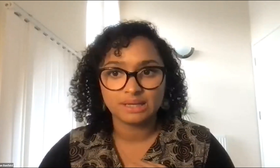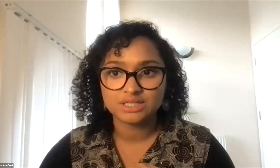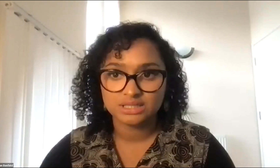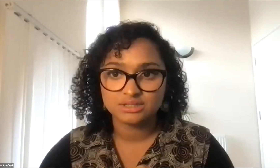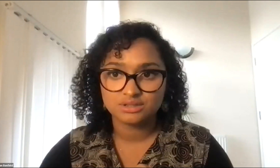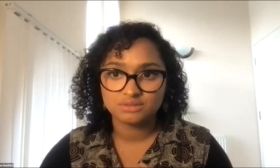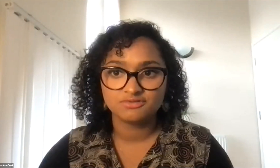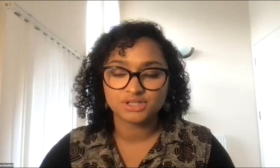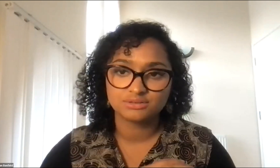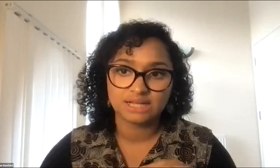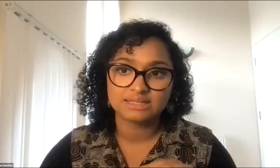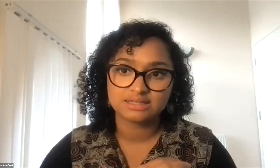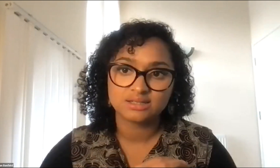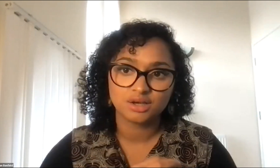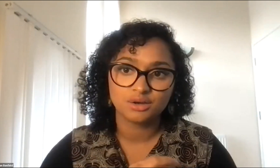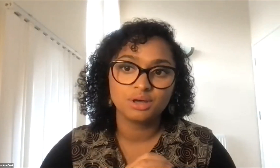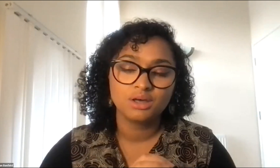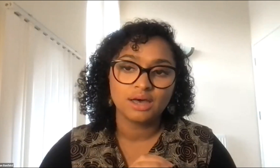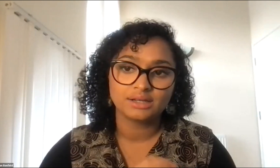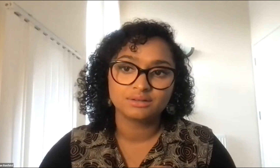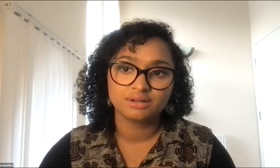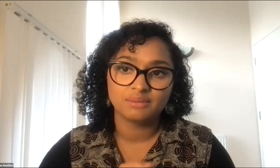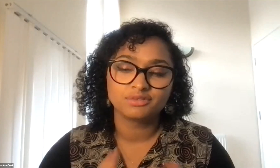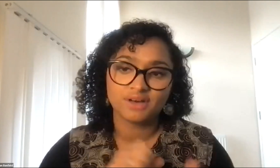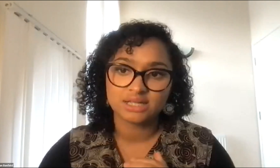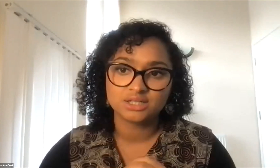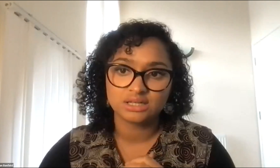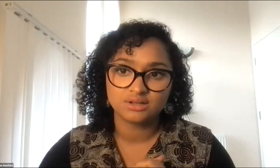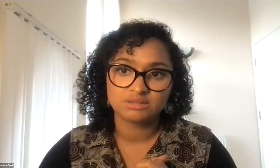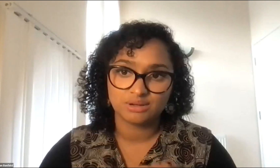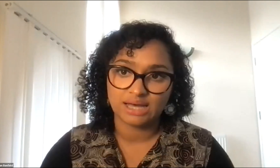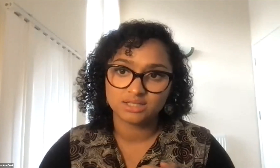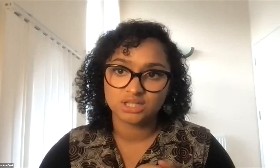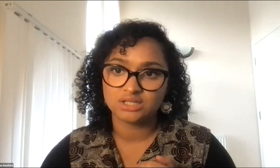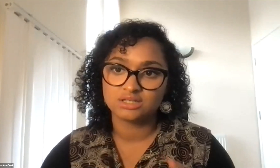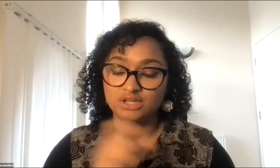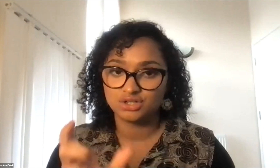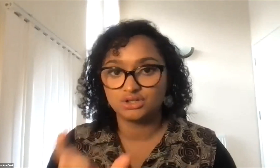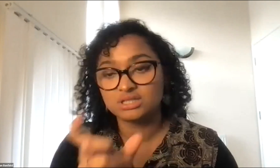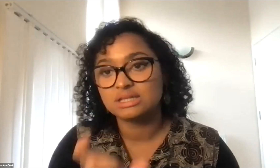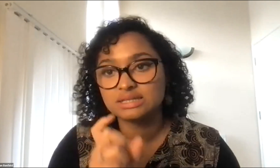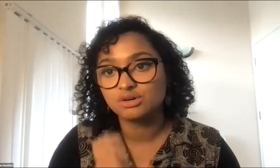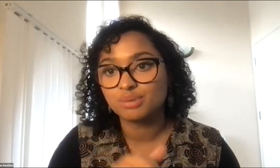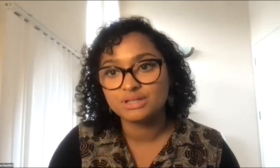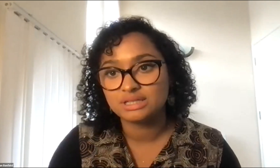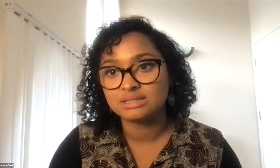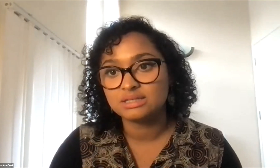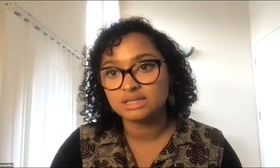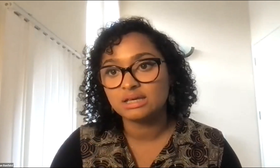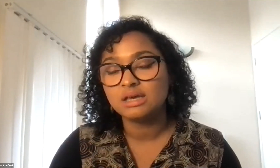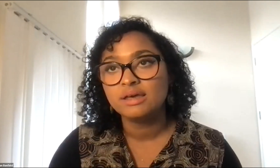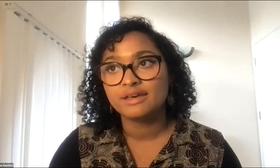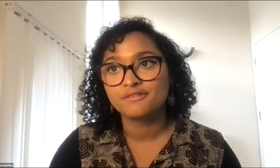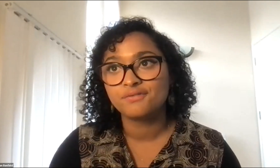of my PhD is to do some functional analysis. So I can reverse engineer those amino acid changes and just in the single proteins